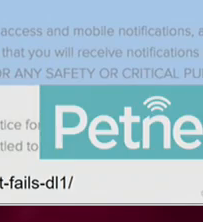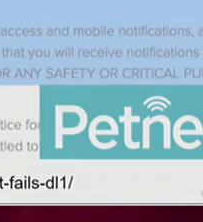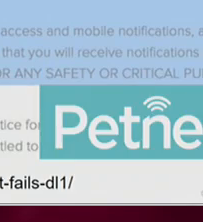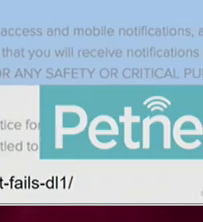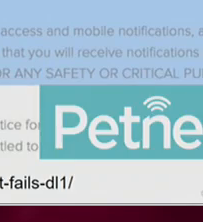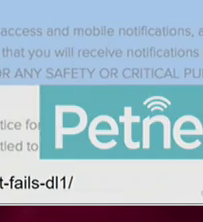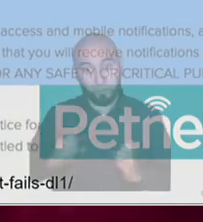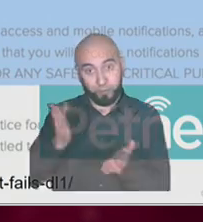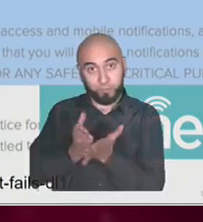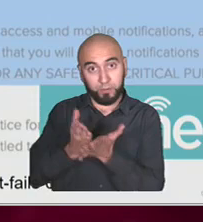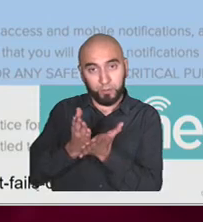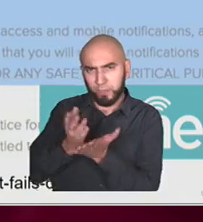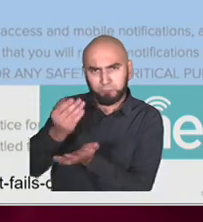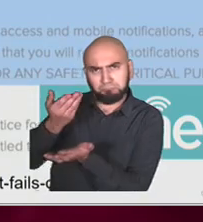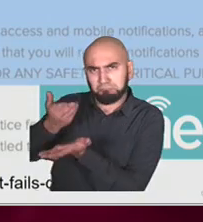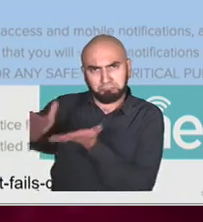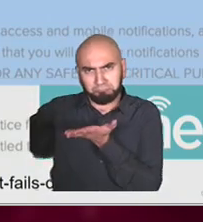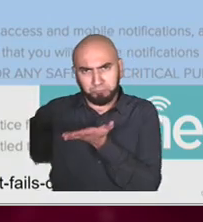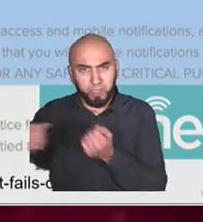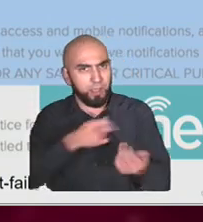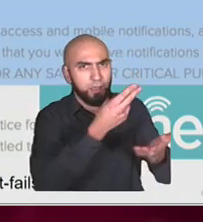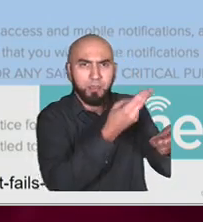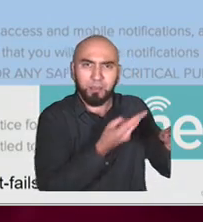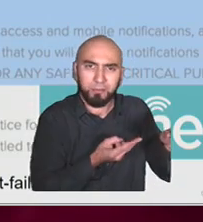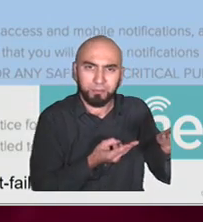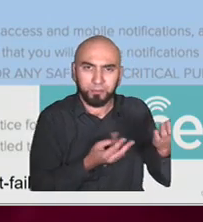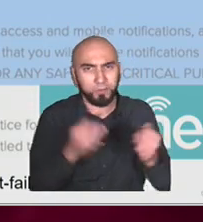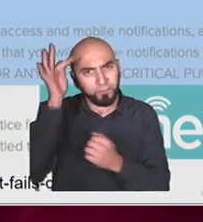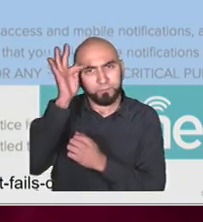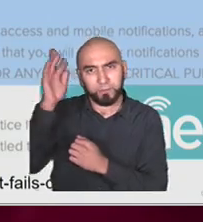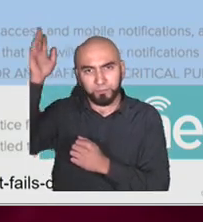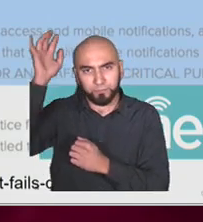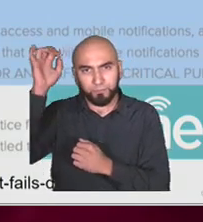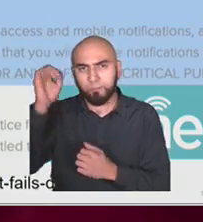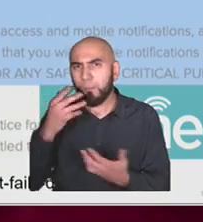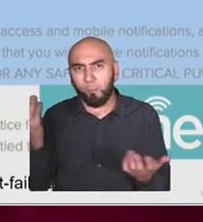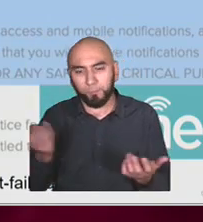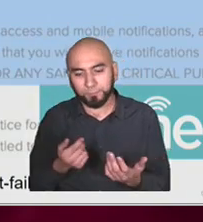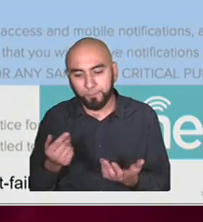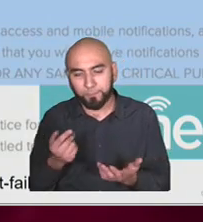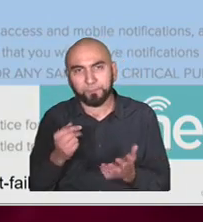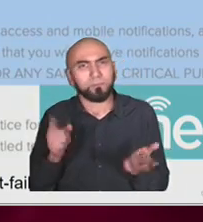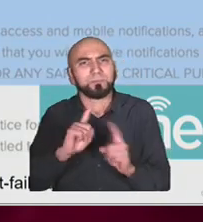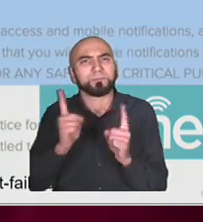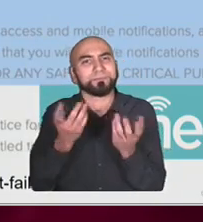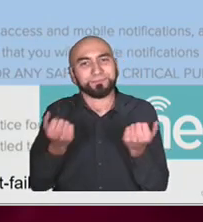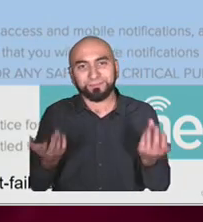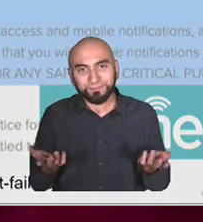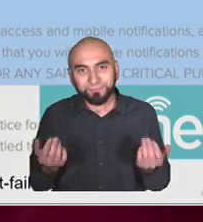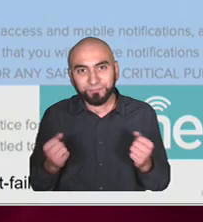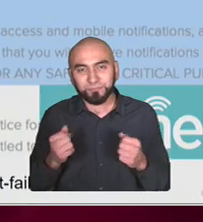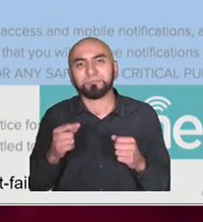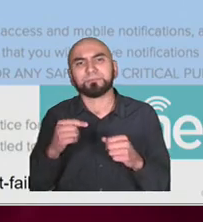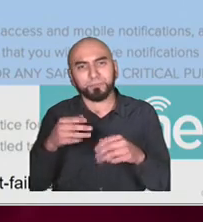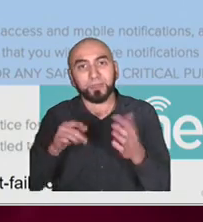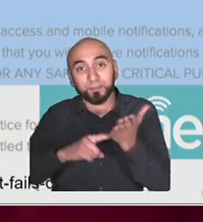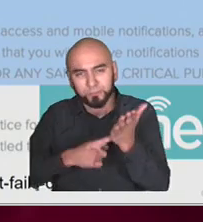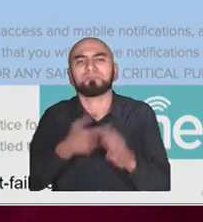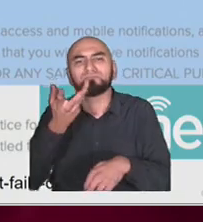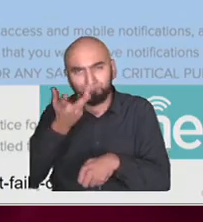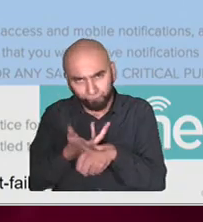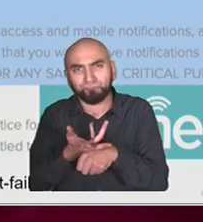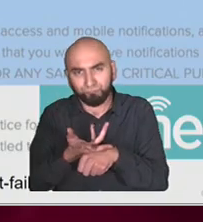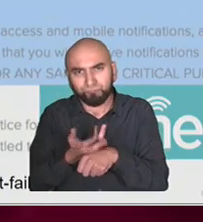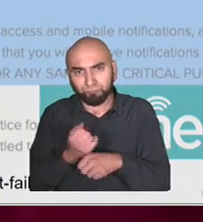culture and music and philosophy and all these things because they're considered, oh, unnecessary. We'll just have tech, and tech will replace everything. In fact, you could